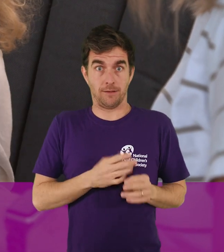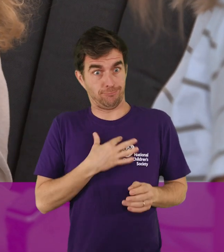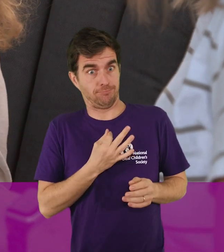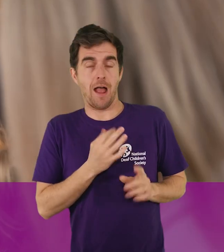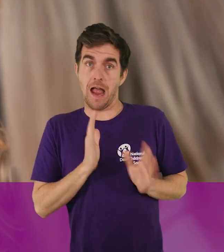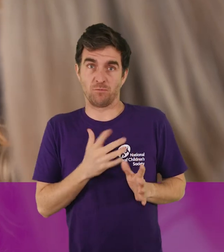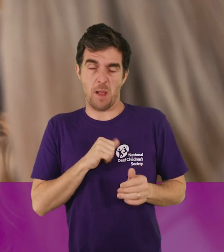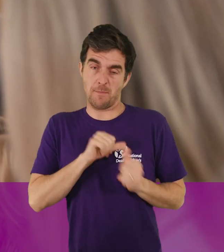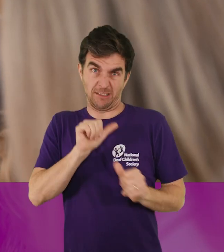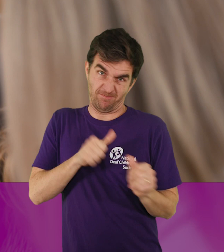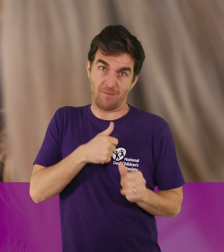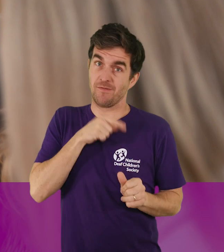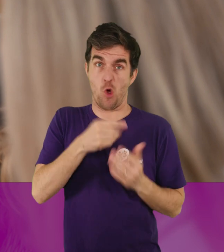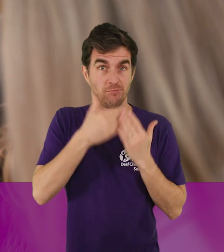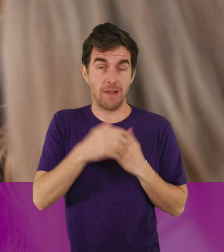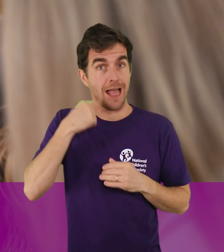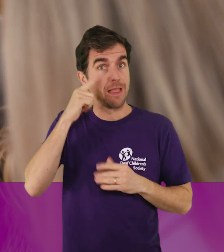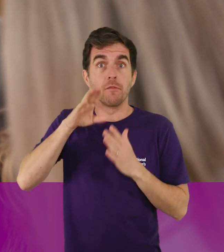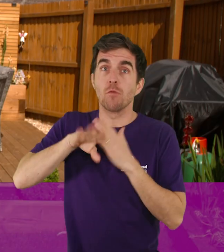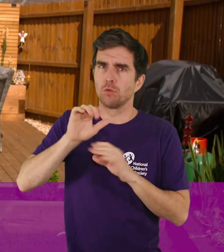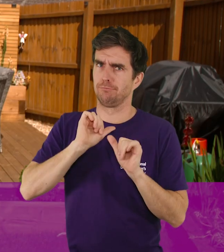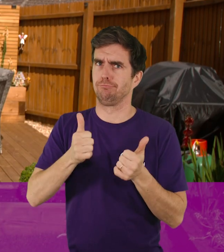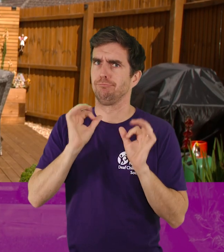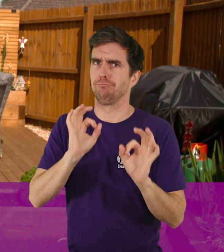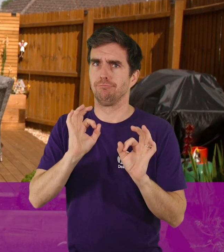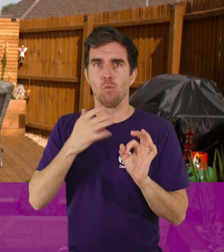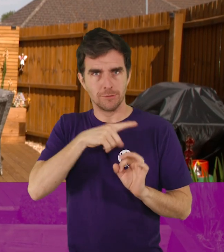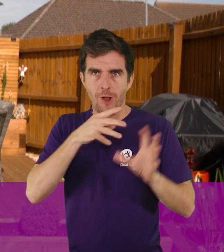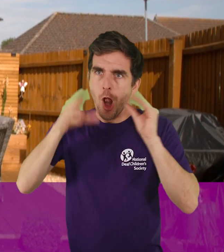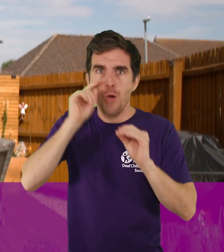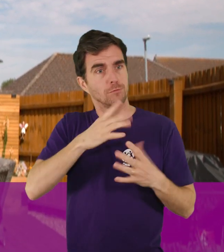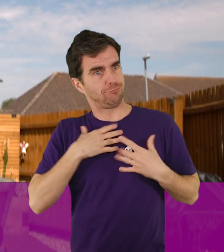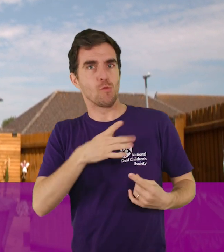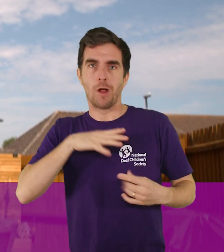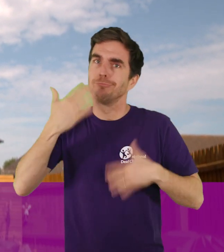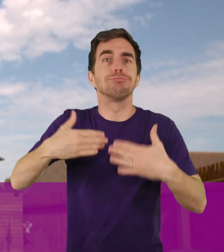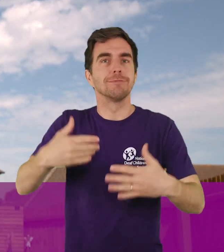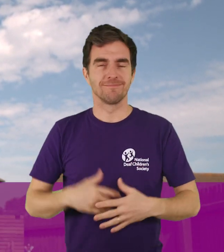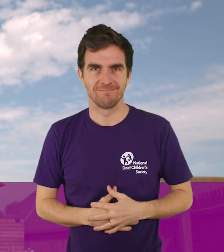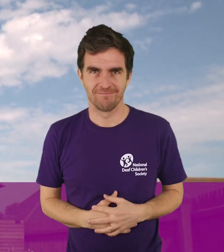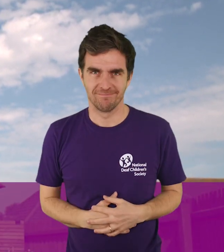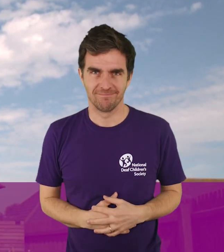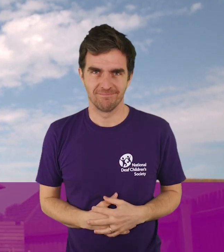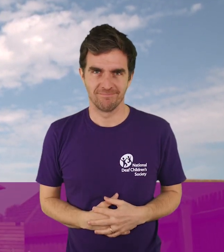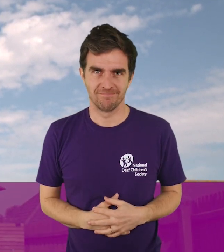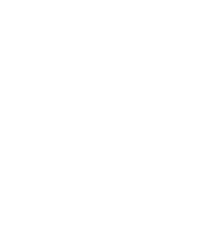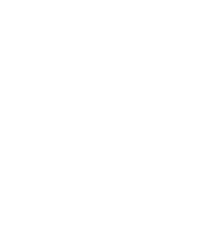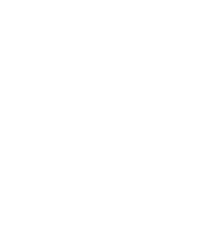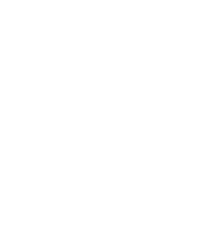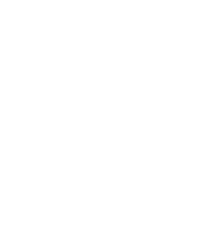we were chosen to be her parents because we are the best advocates for her. So I think Bethany's future is really bright. She'll be able to learn anything she wants.